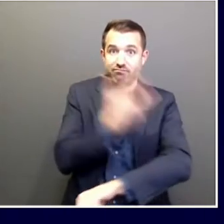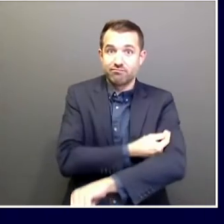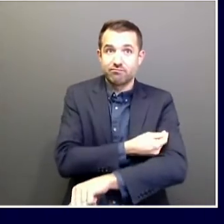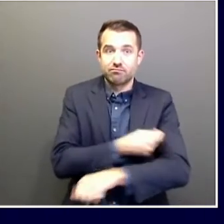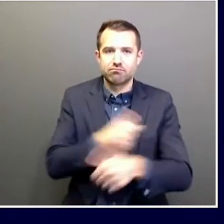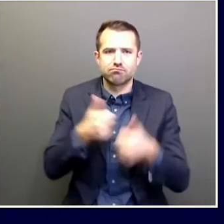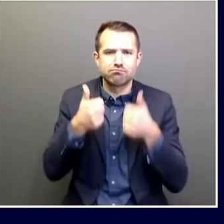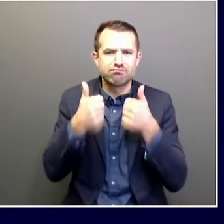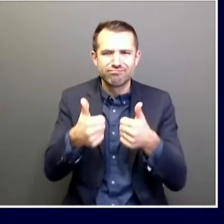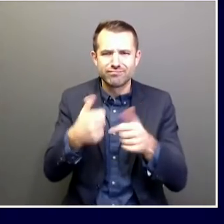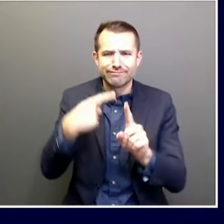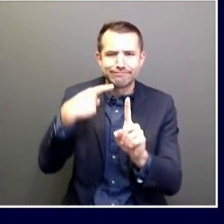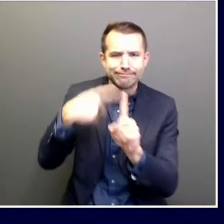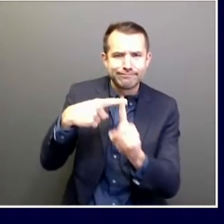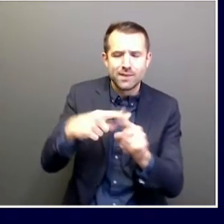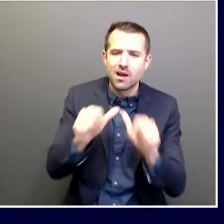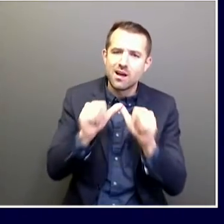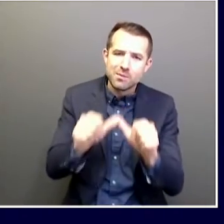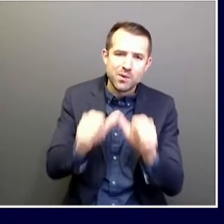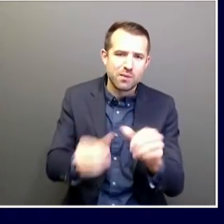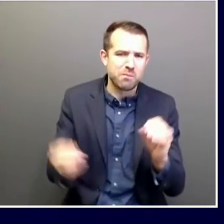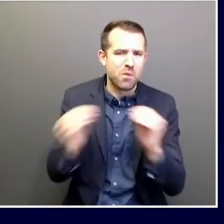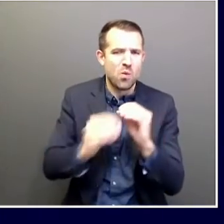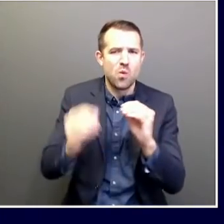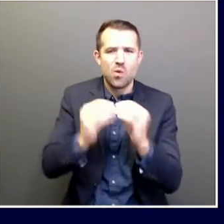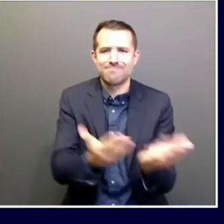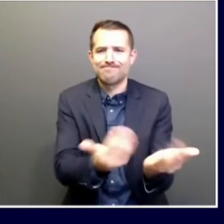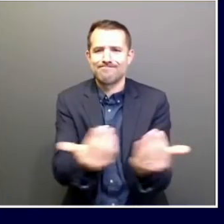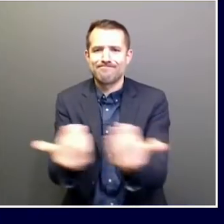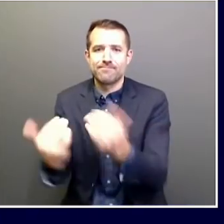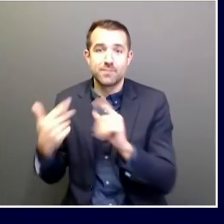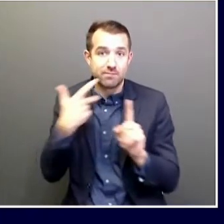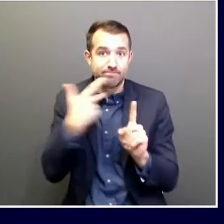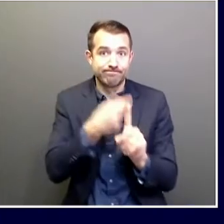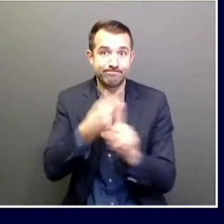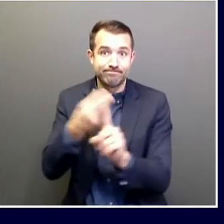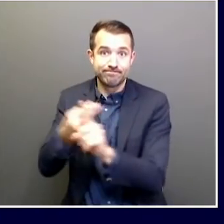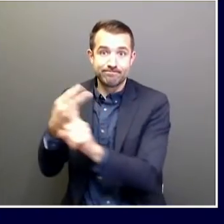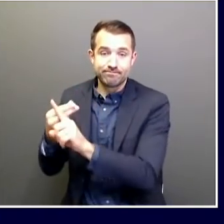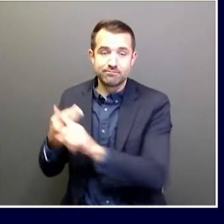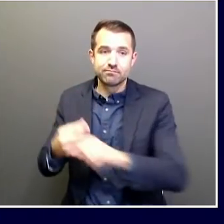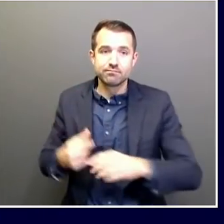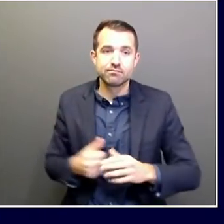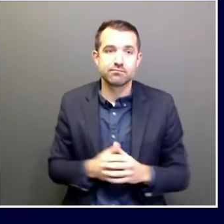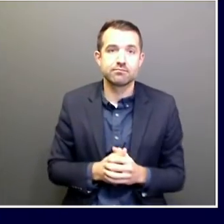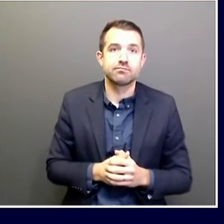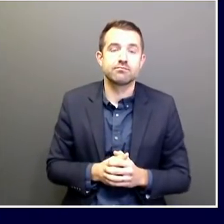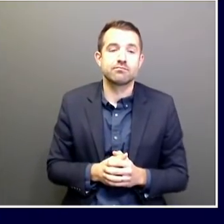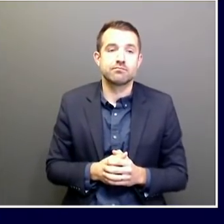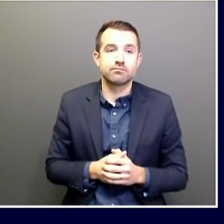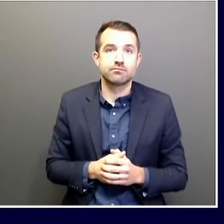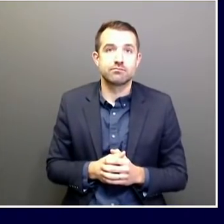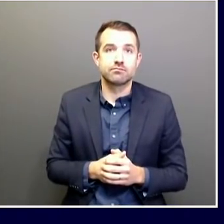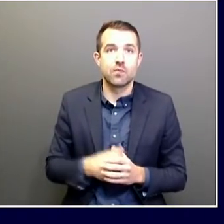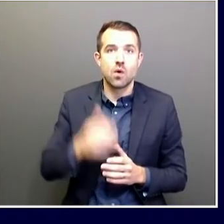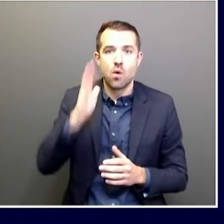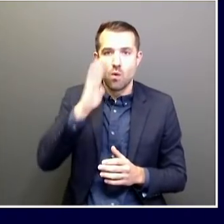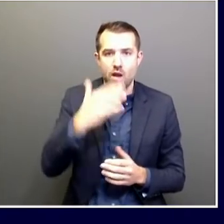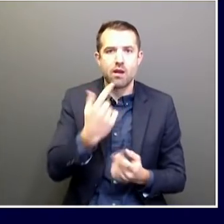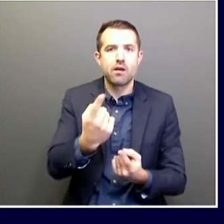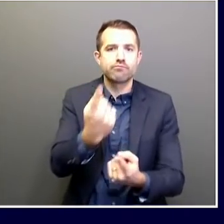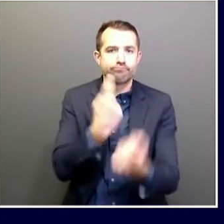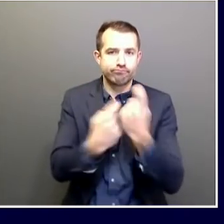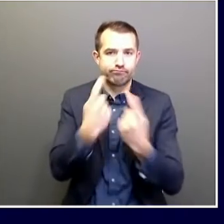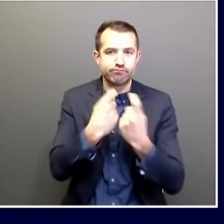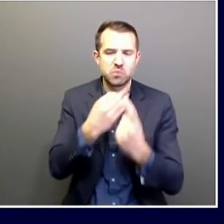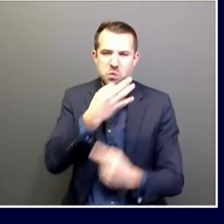keep that momentum up. And before Commissioner Wambrew and I turn to questions, I wanted to take a brief minute